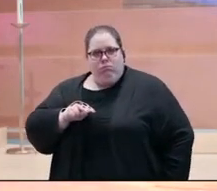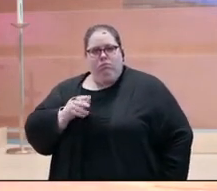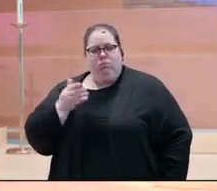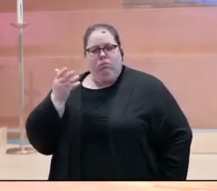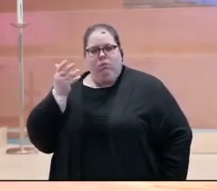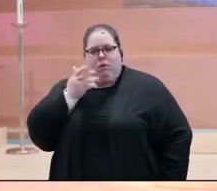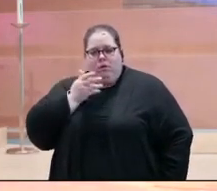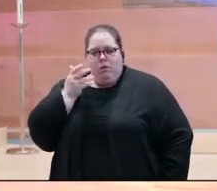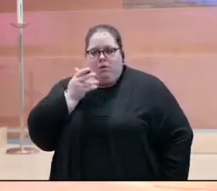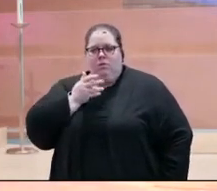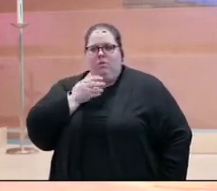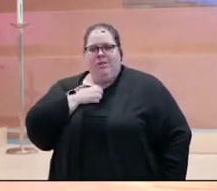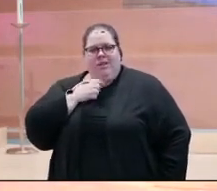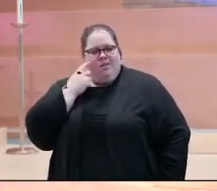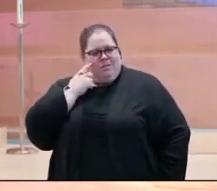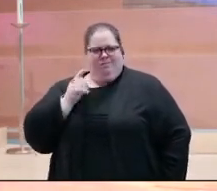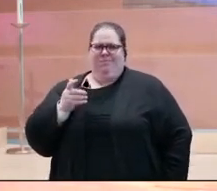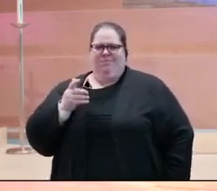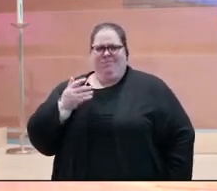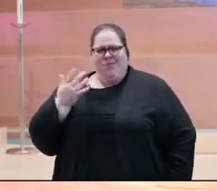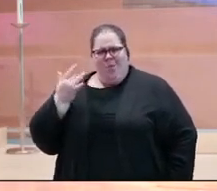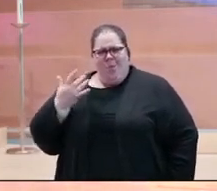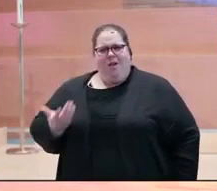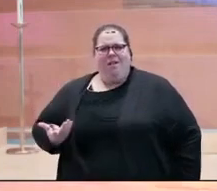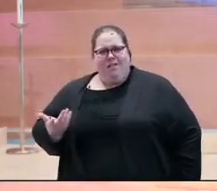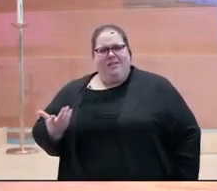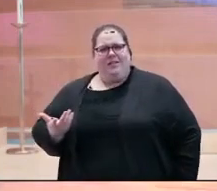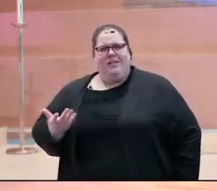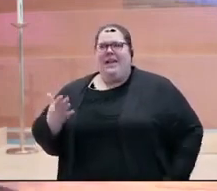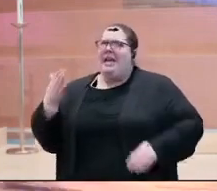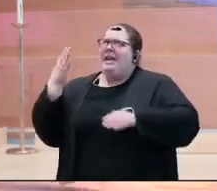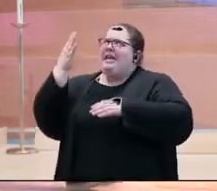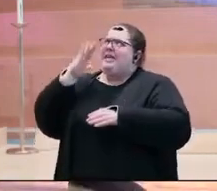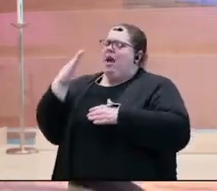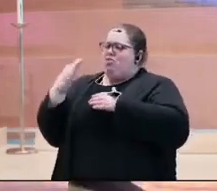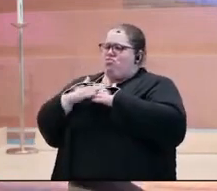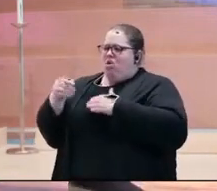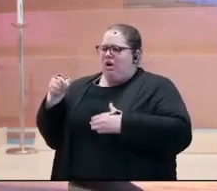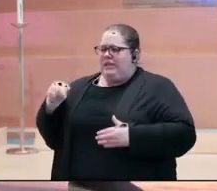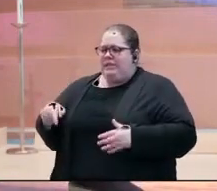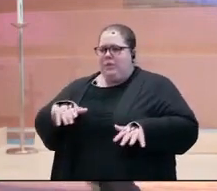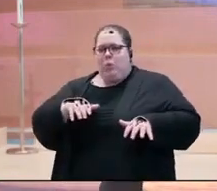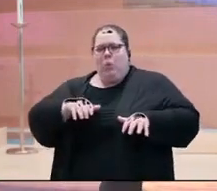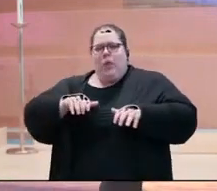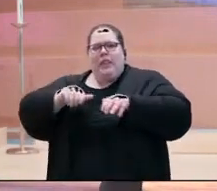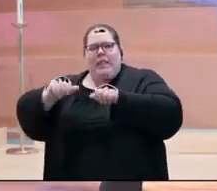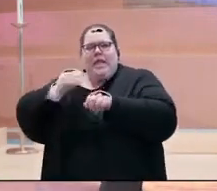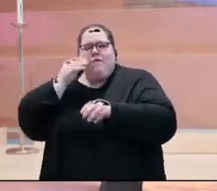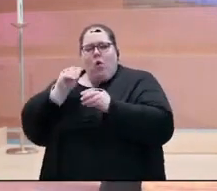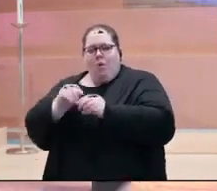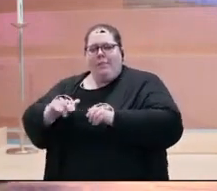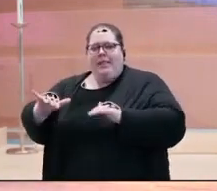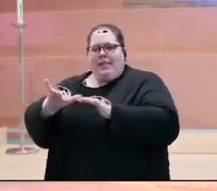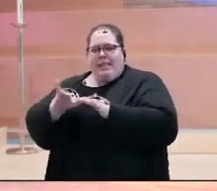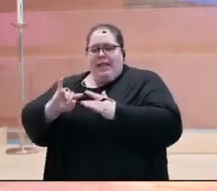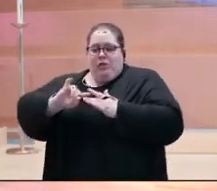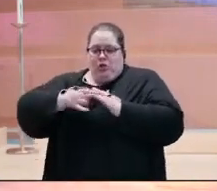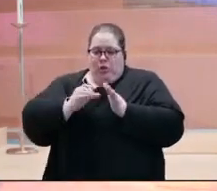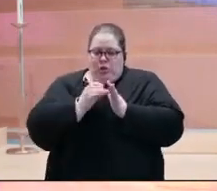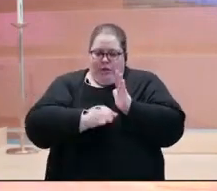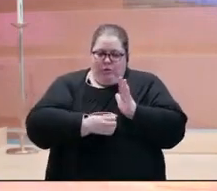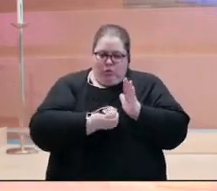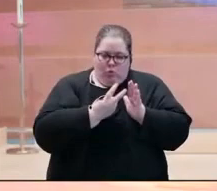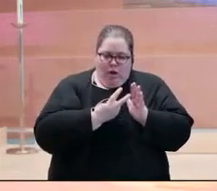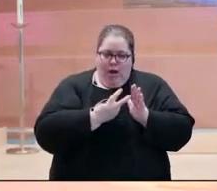this. Like, what's the deal with that? Why does God call him out of his homeland at the beginning of 12 and not place